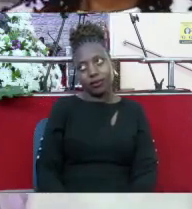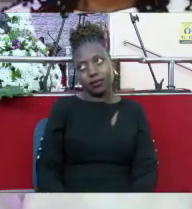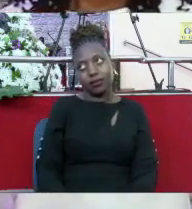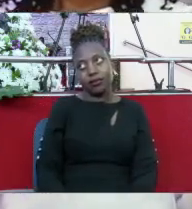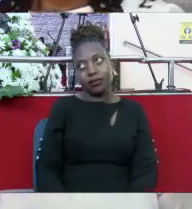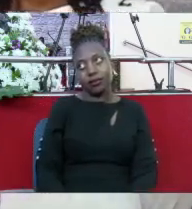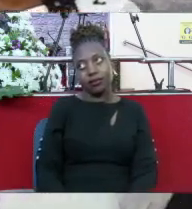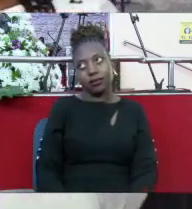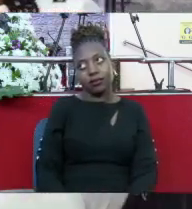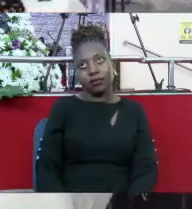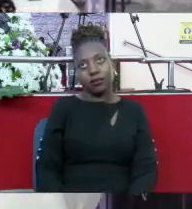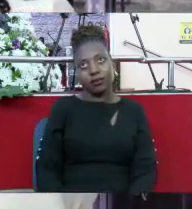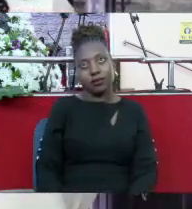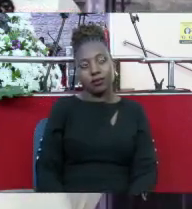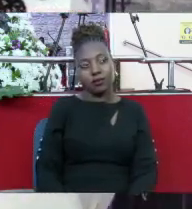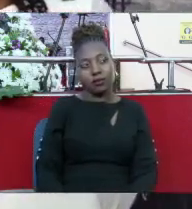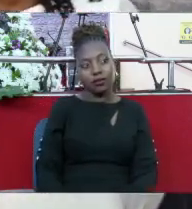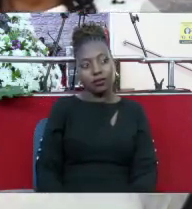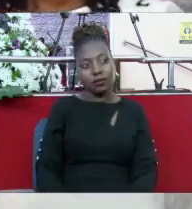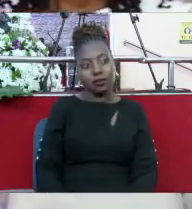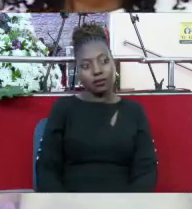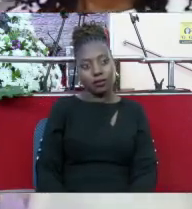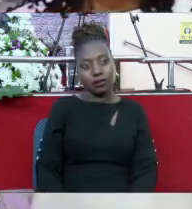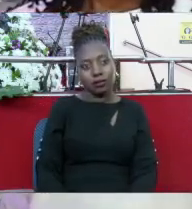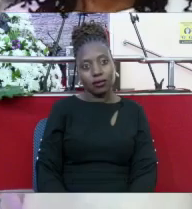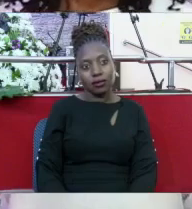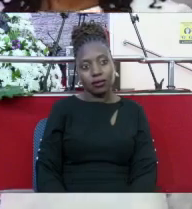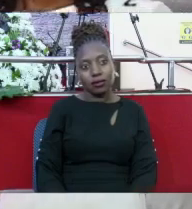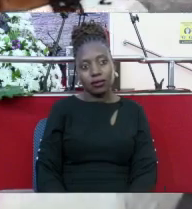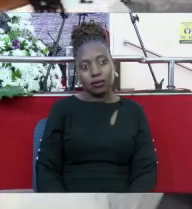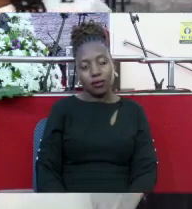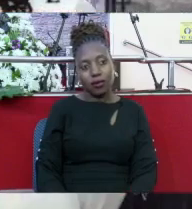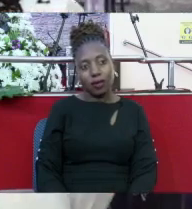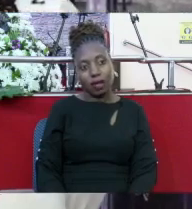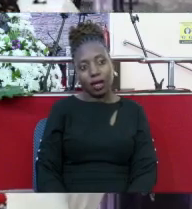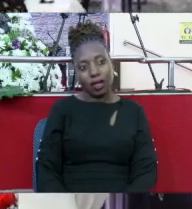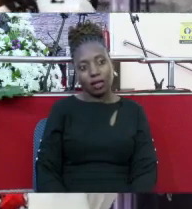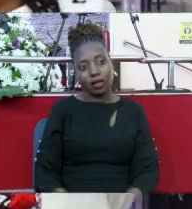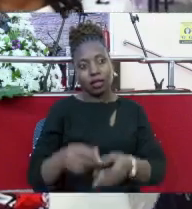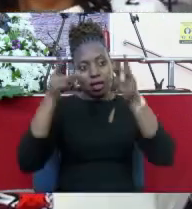The devil can't put on you what Jesus legally paid for you.